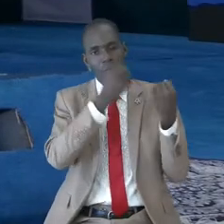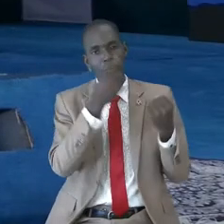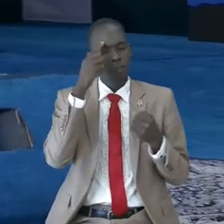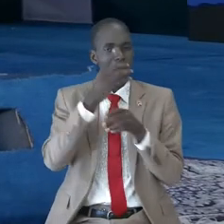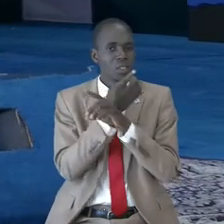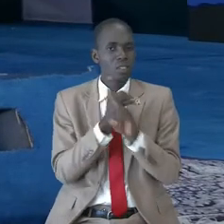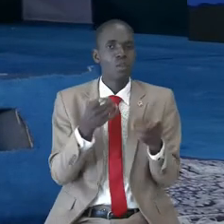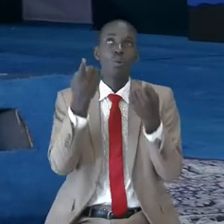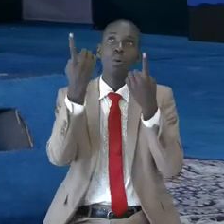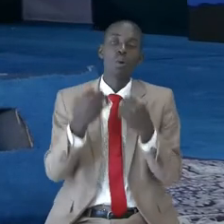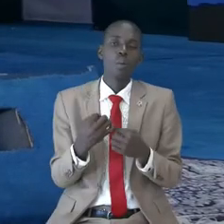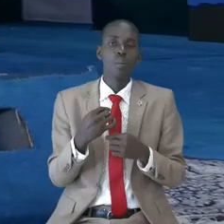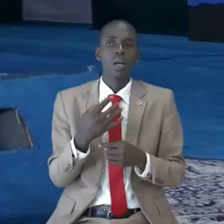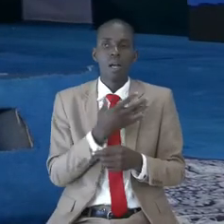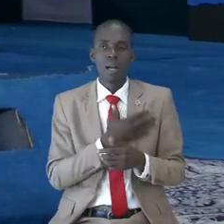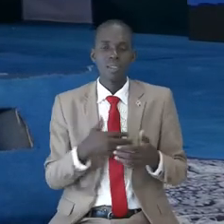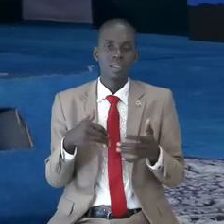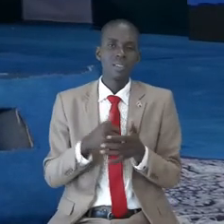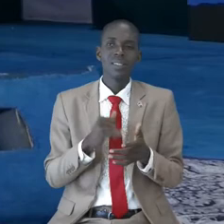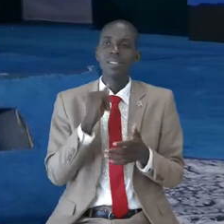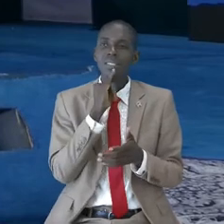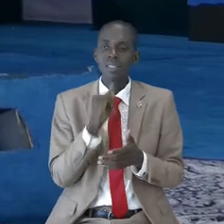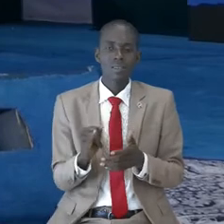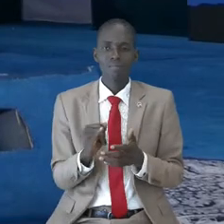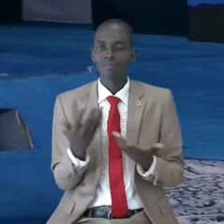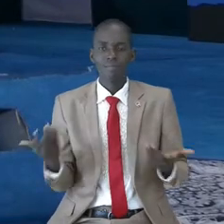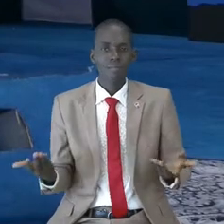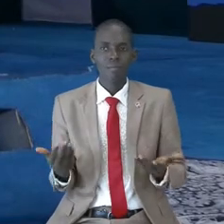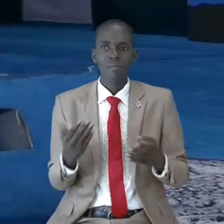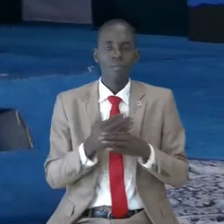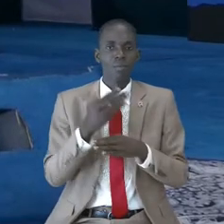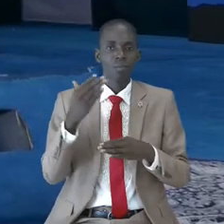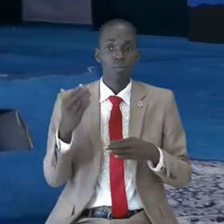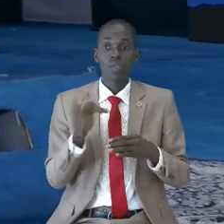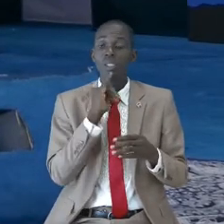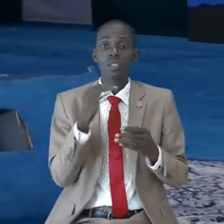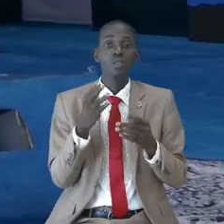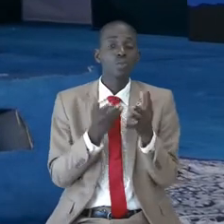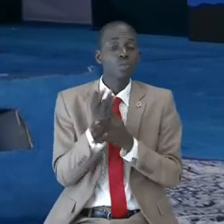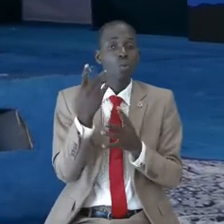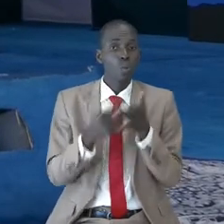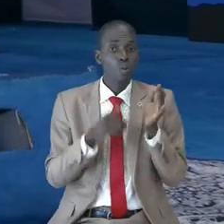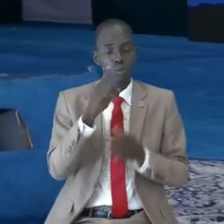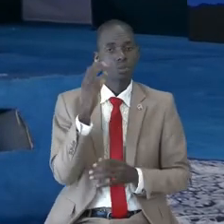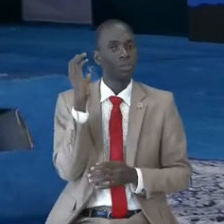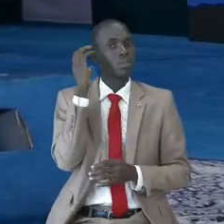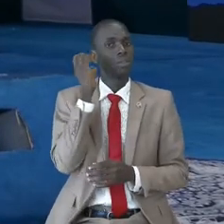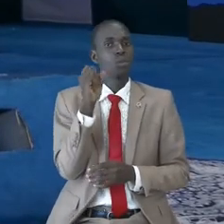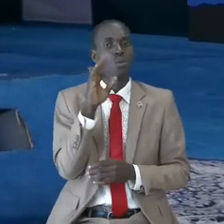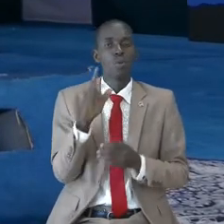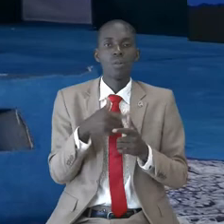it cometh, and it is concretized by the word you hear. So then,